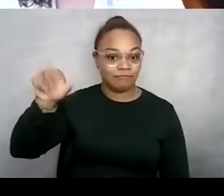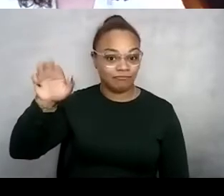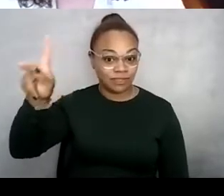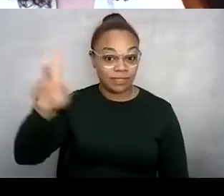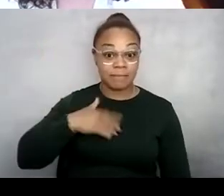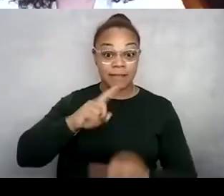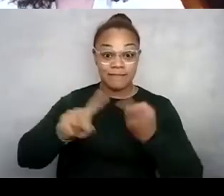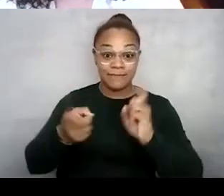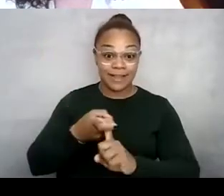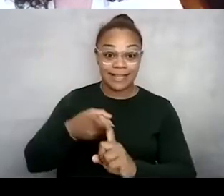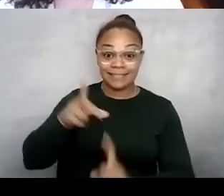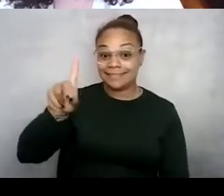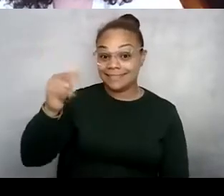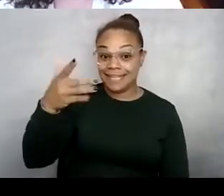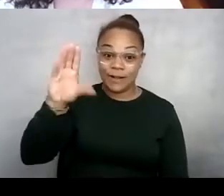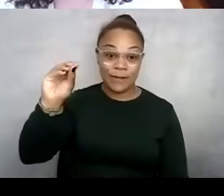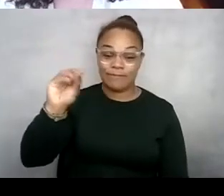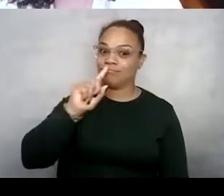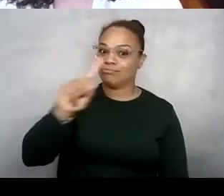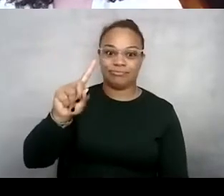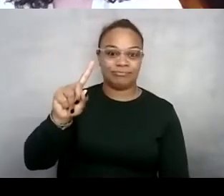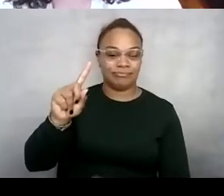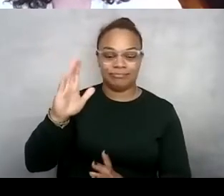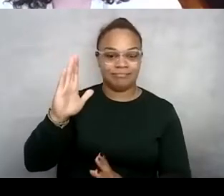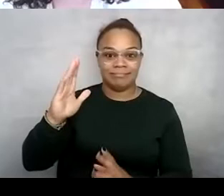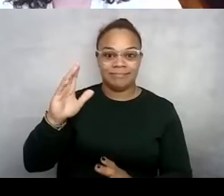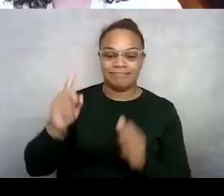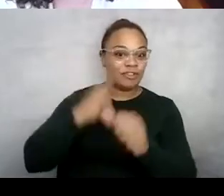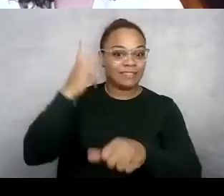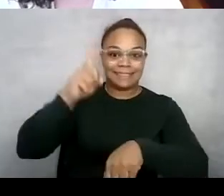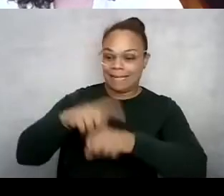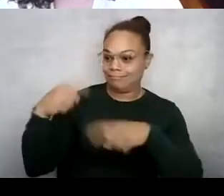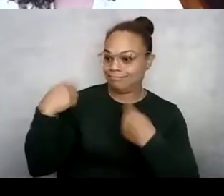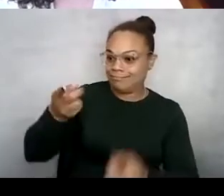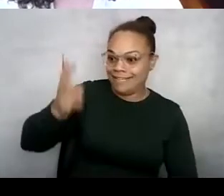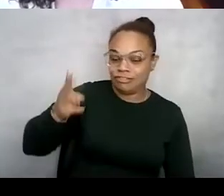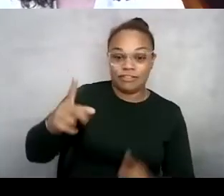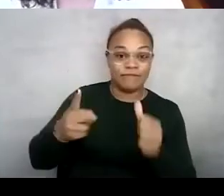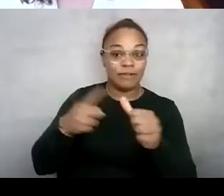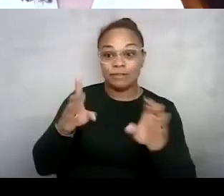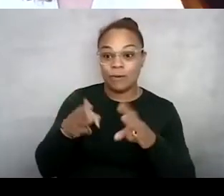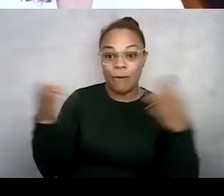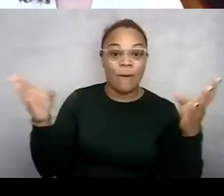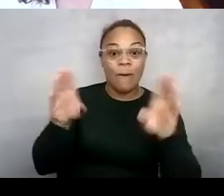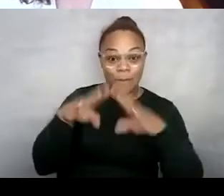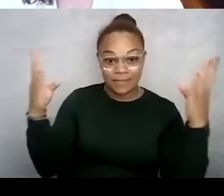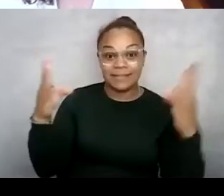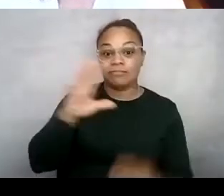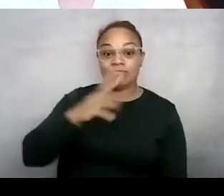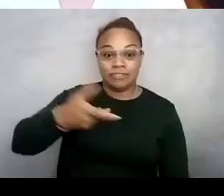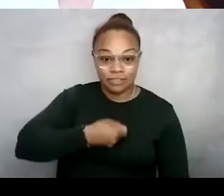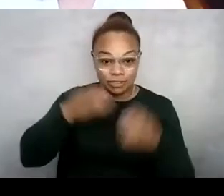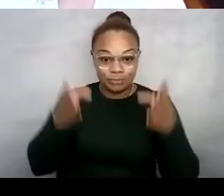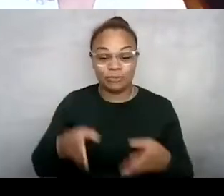with that appointment as the first openly transgender person to work as a senior legislative staff